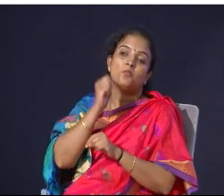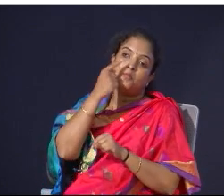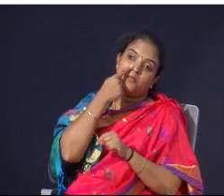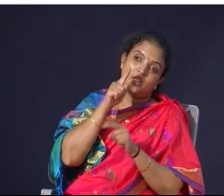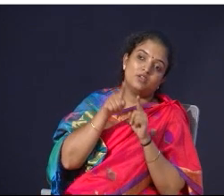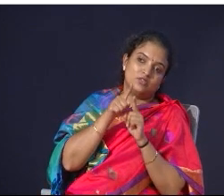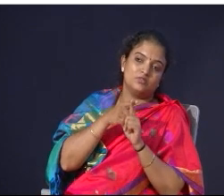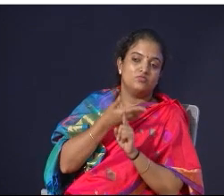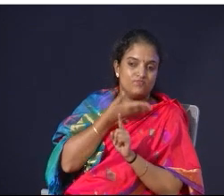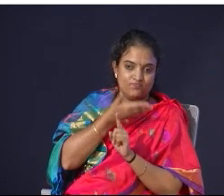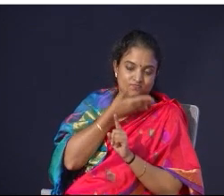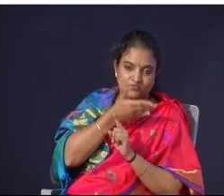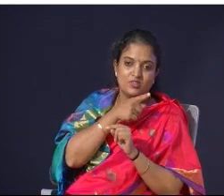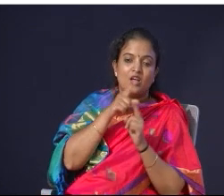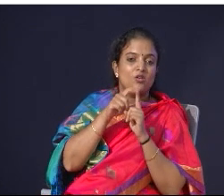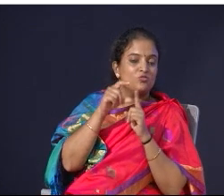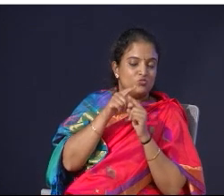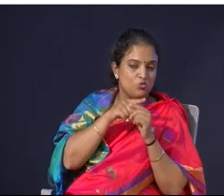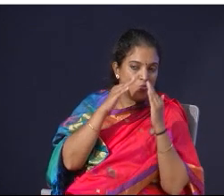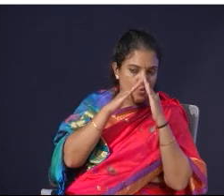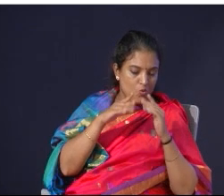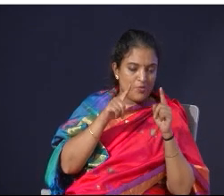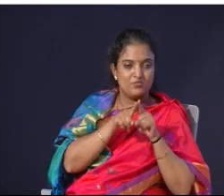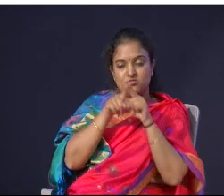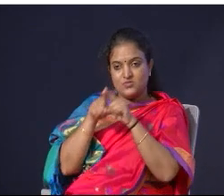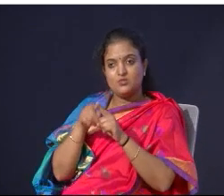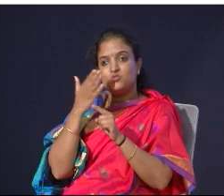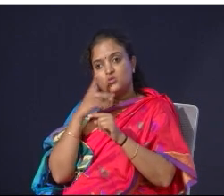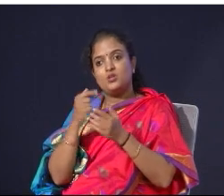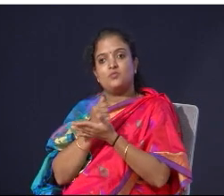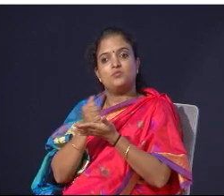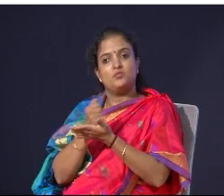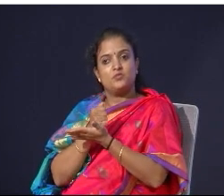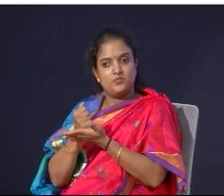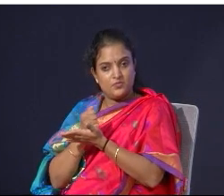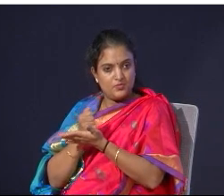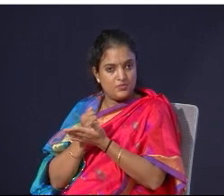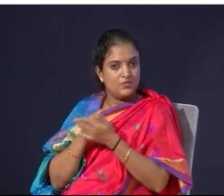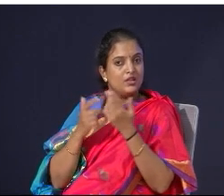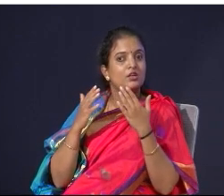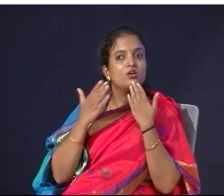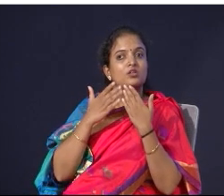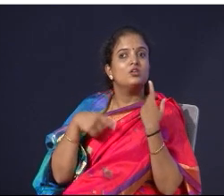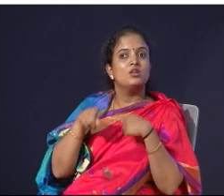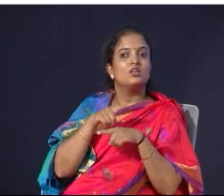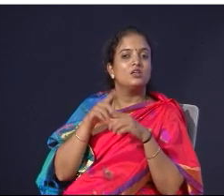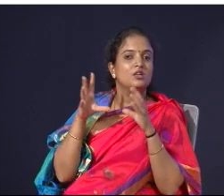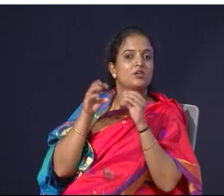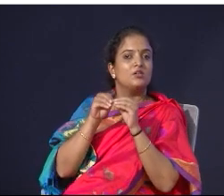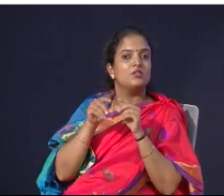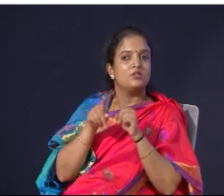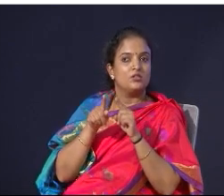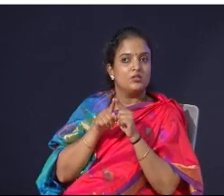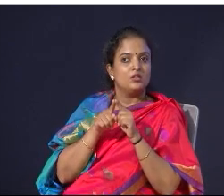in the strategies that she could use at home and in the school. We coordinated for the school, with the school for his inclusion in the mainstream